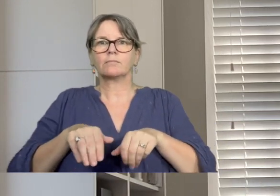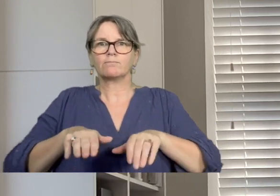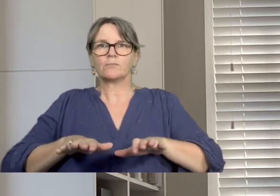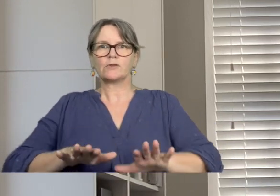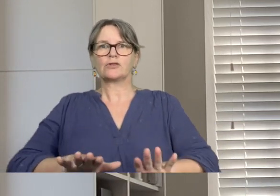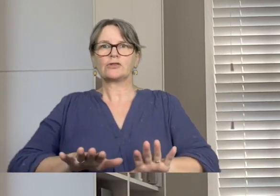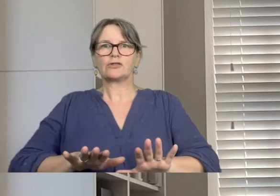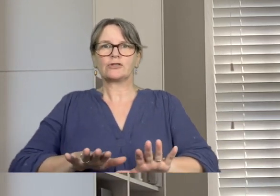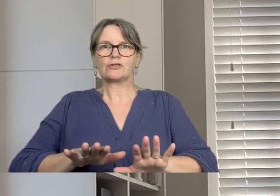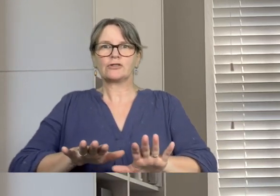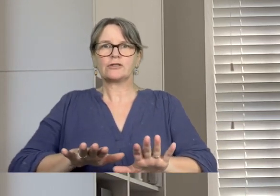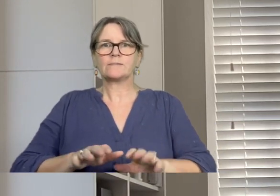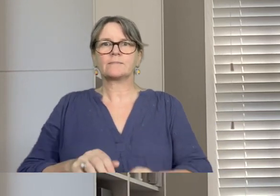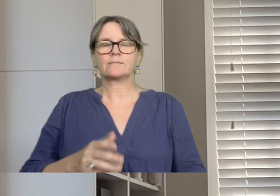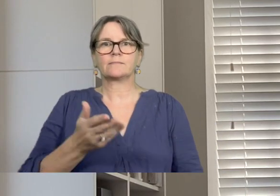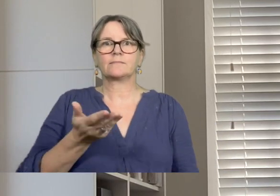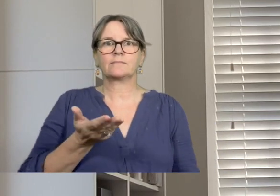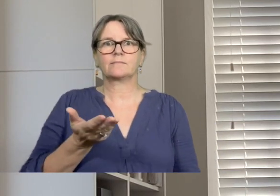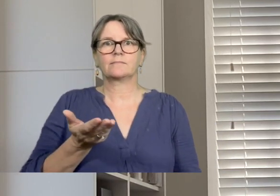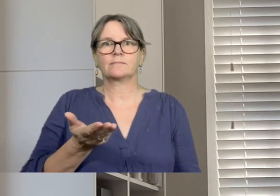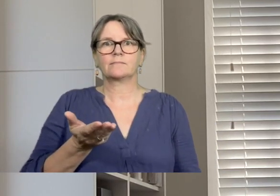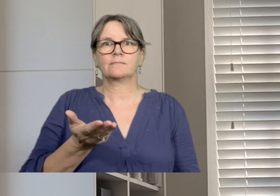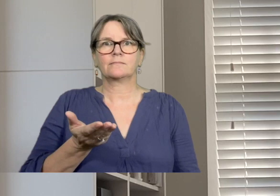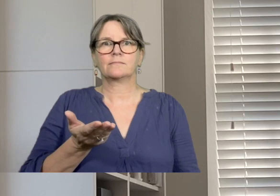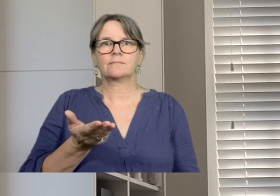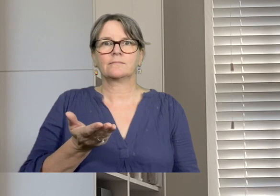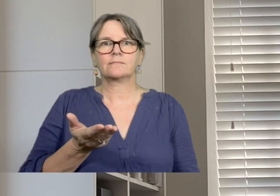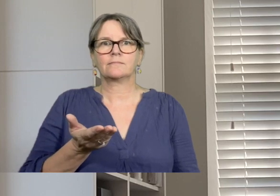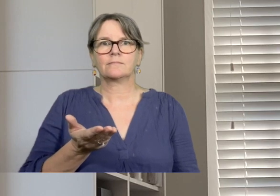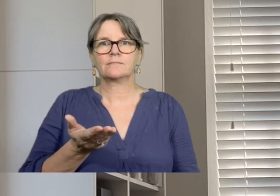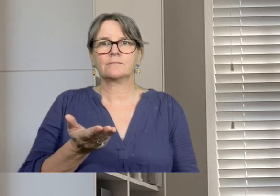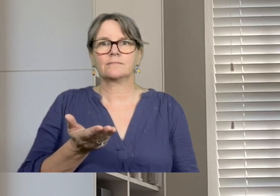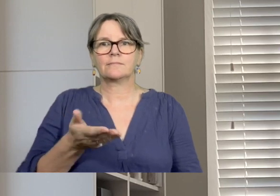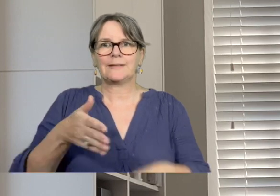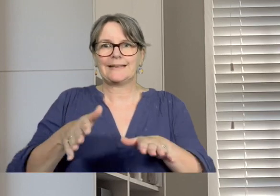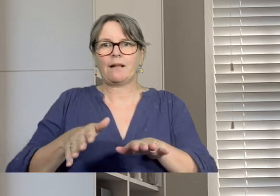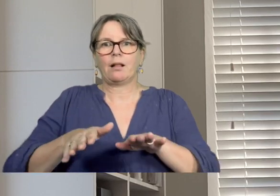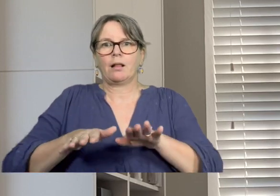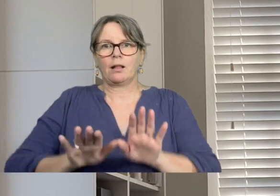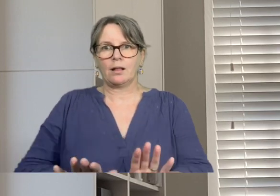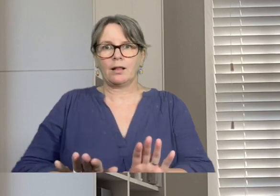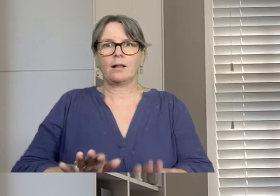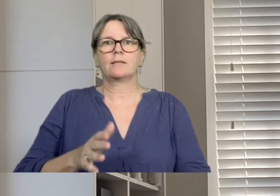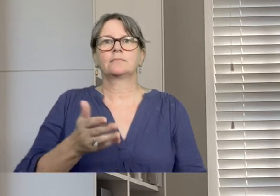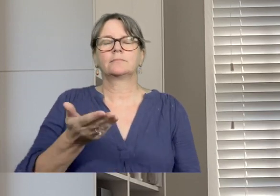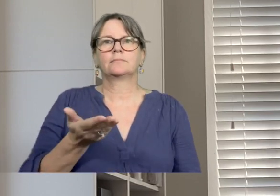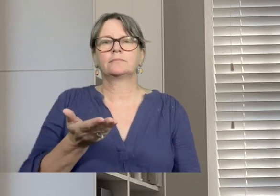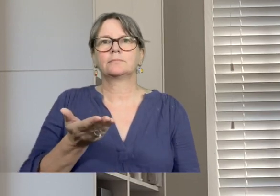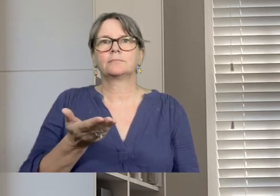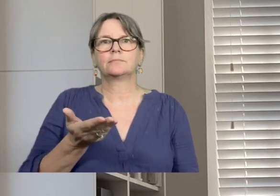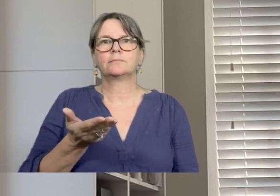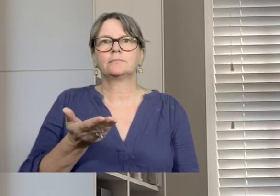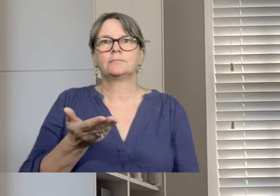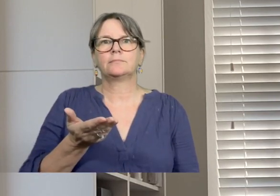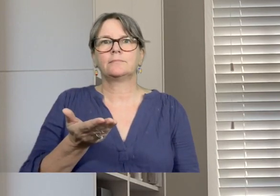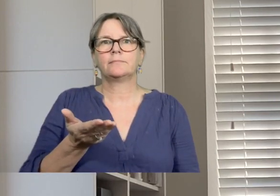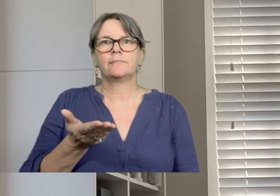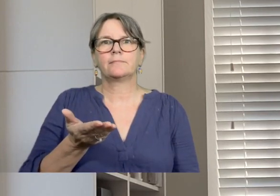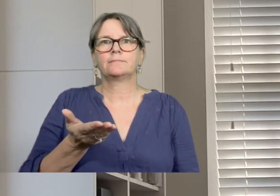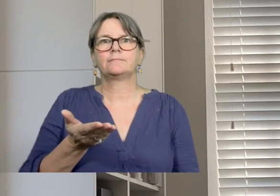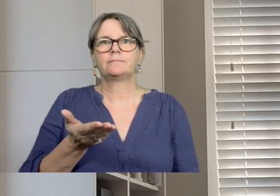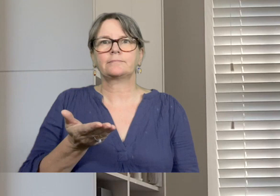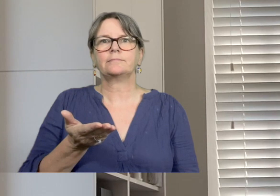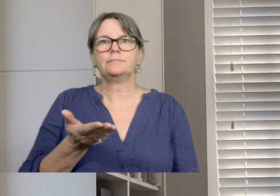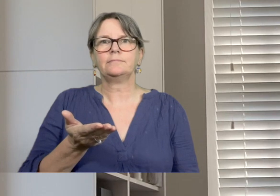toes underneath us. We're going to send the heels back. Here's a lovely calf stretch with the intention of getting the heels down. I think you probably can,